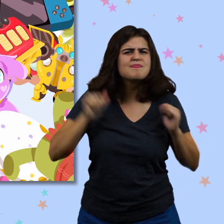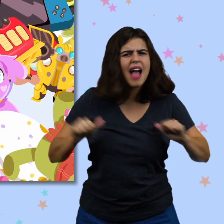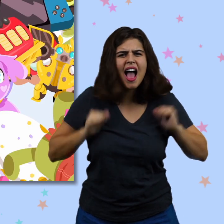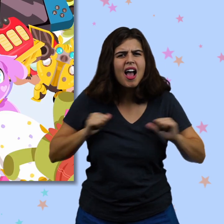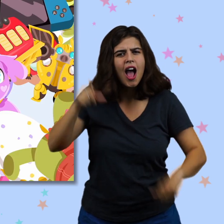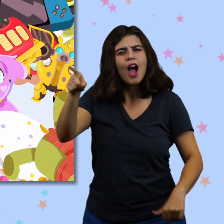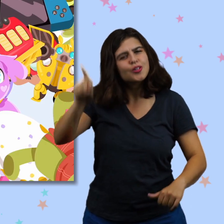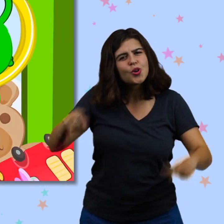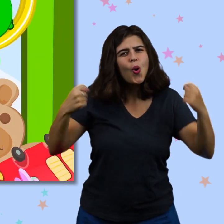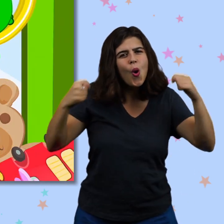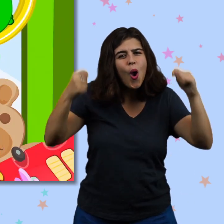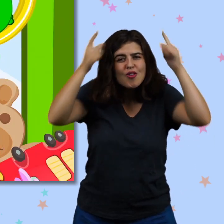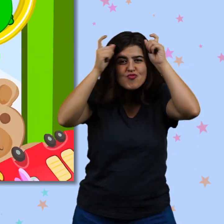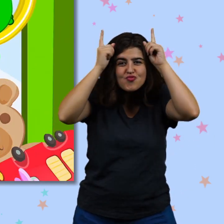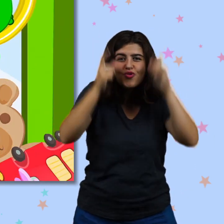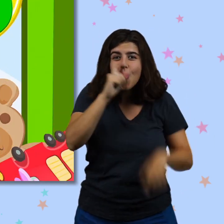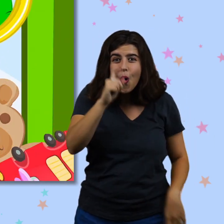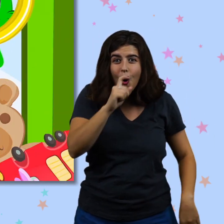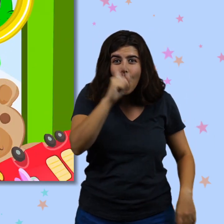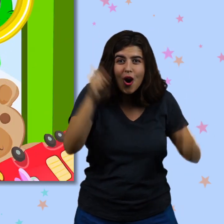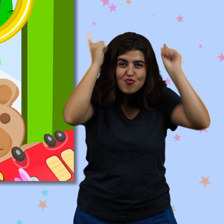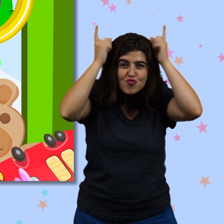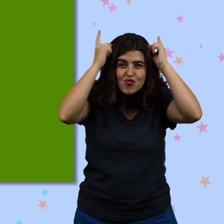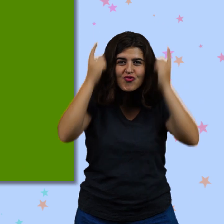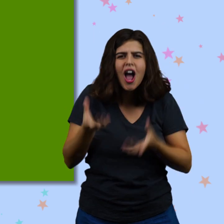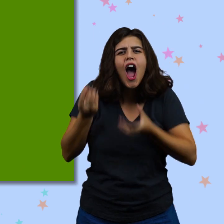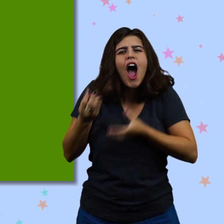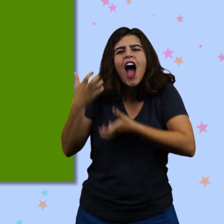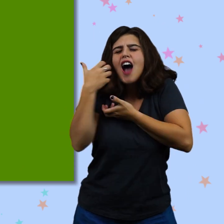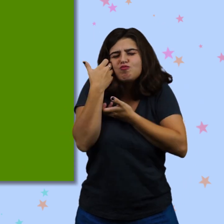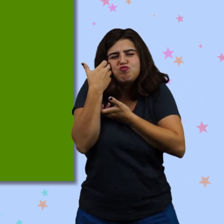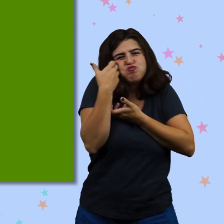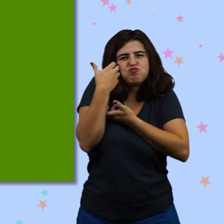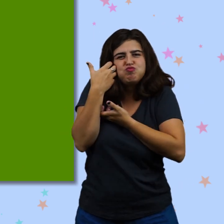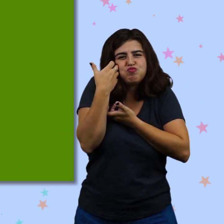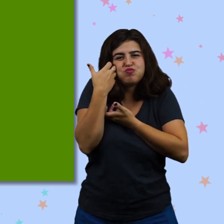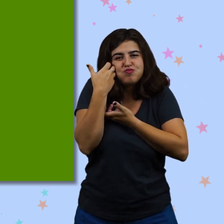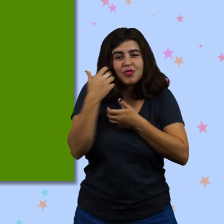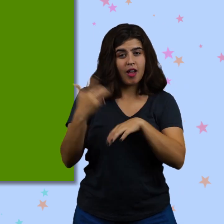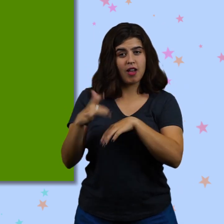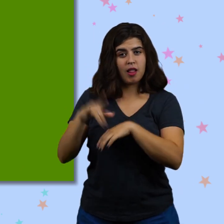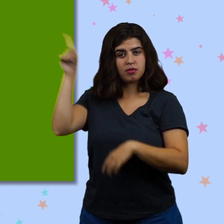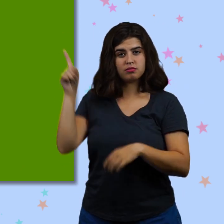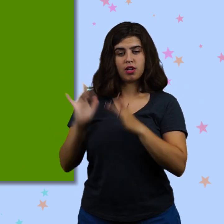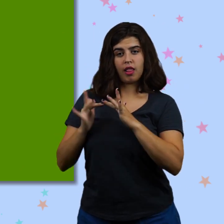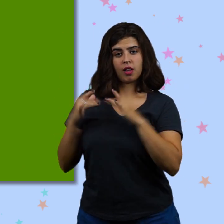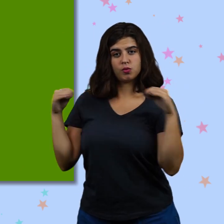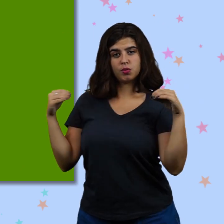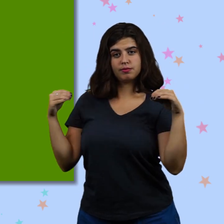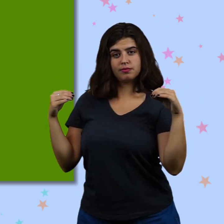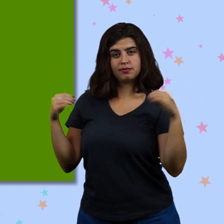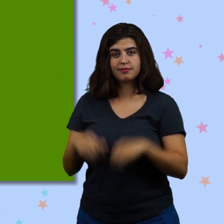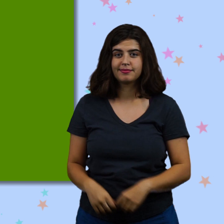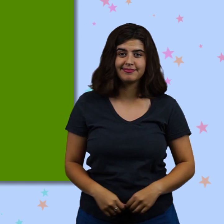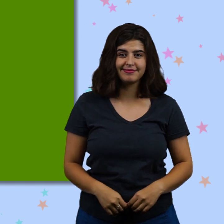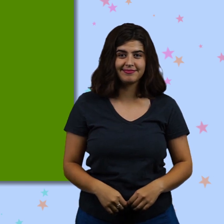Oh, it's not a backpack. It's a Groovy Teddy. A soft, durable, and very fun cuddly toy. Available